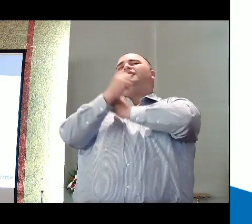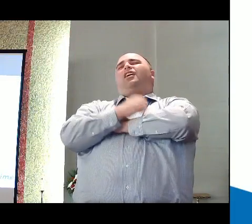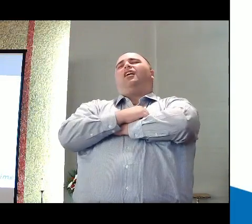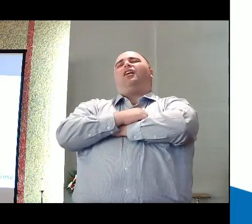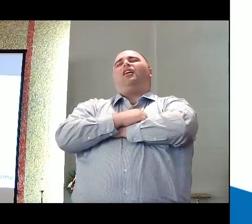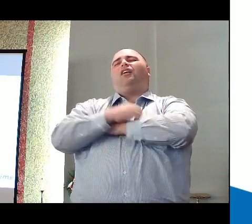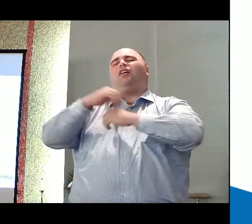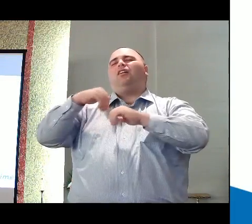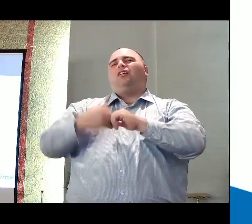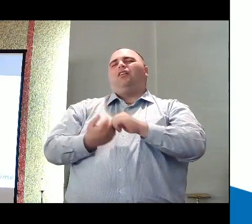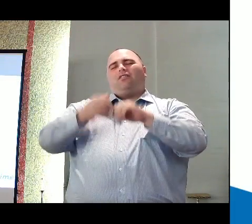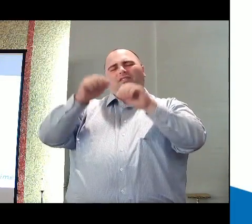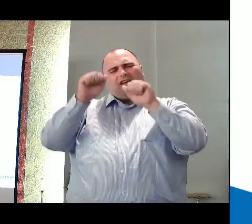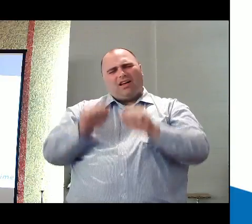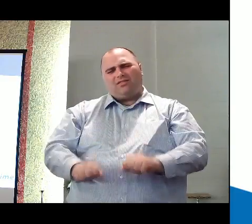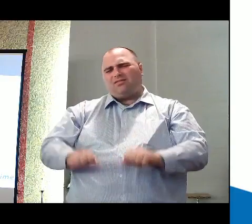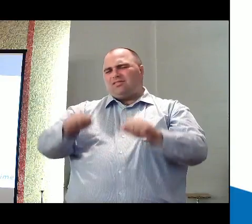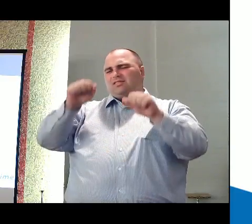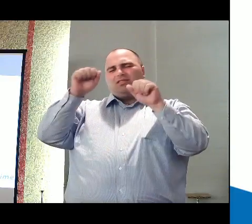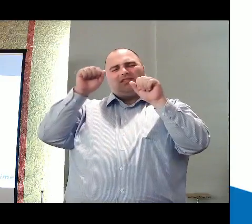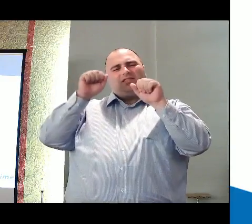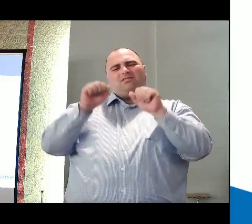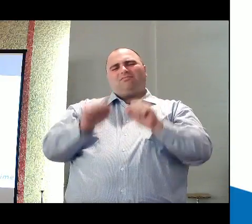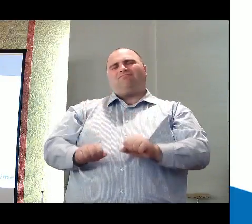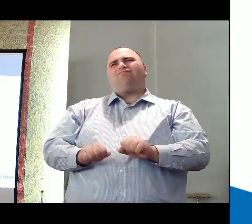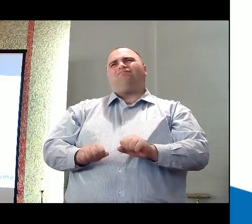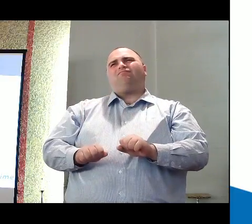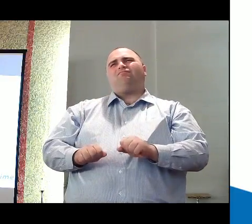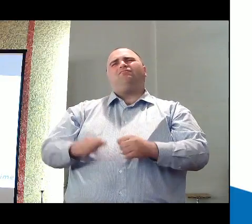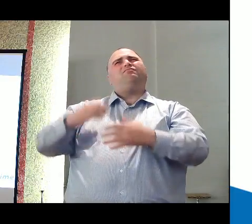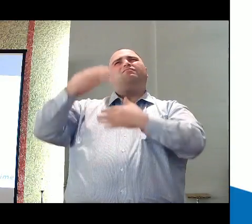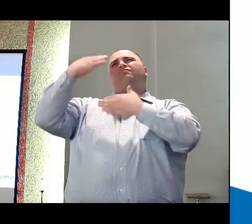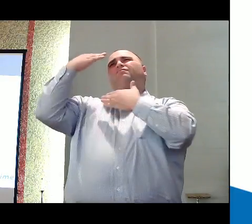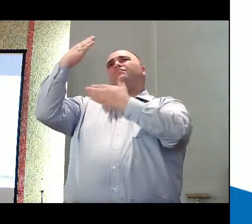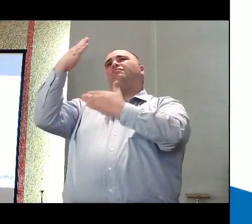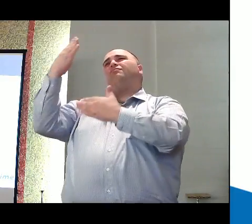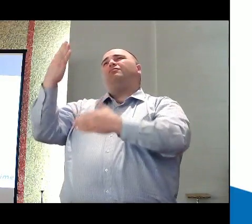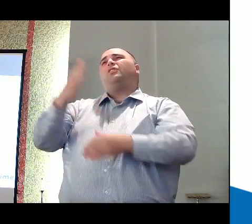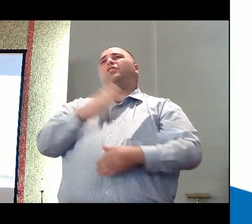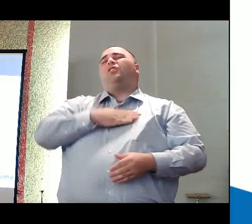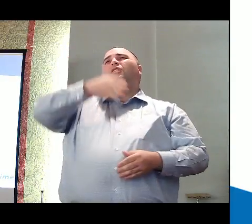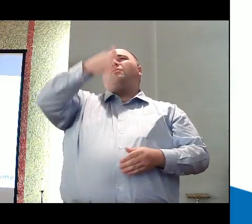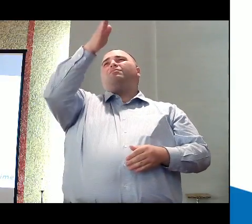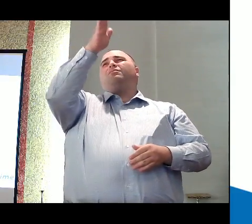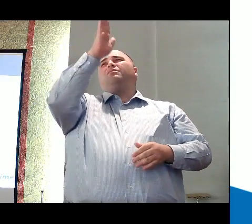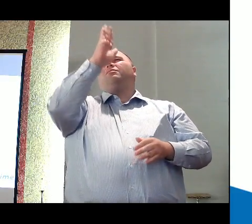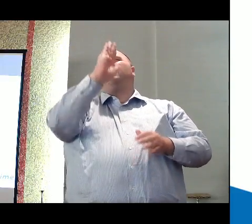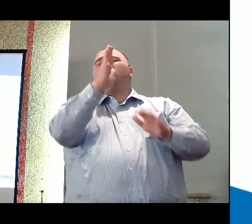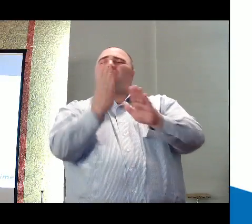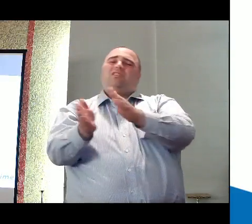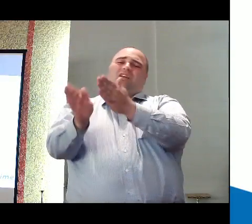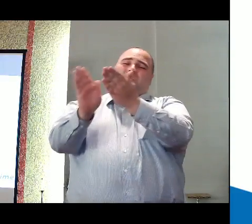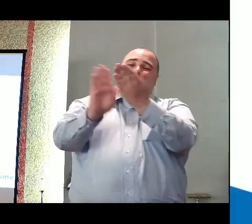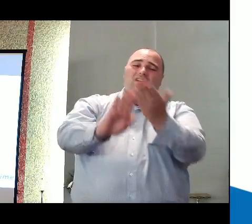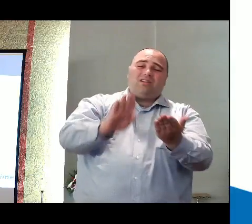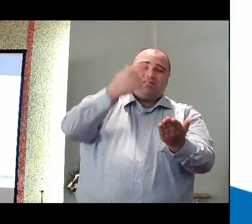Amazing love, how can it be that you,